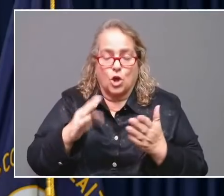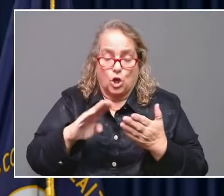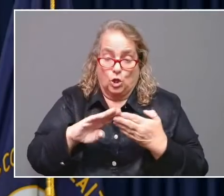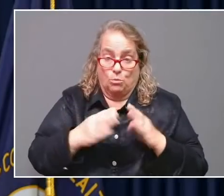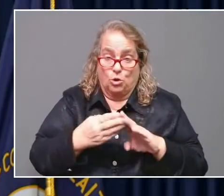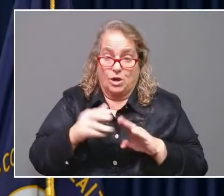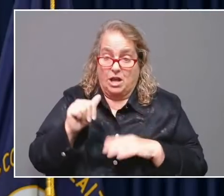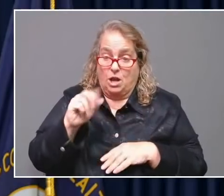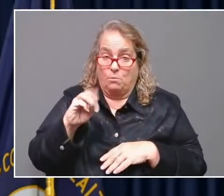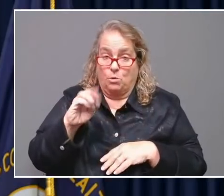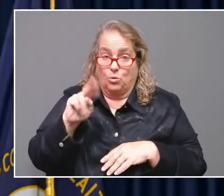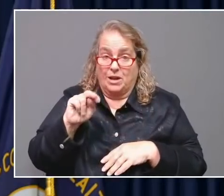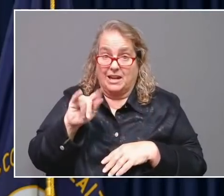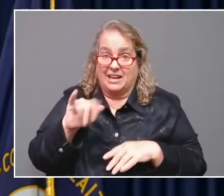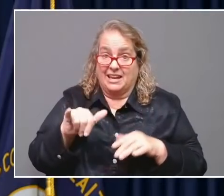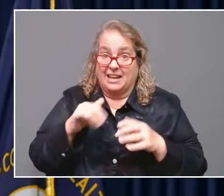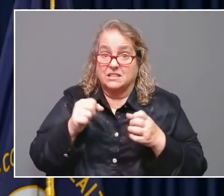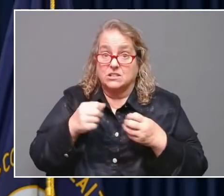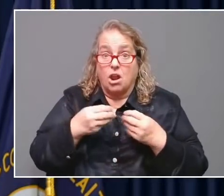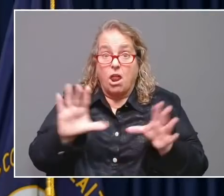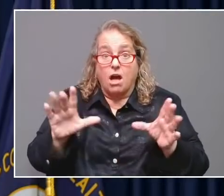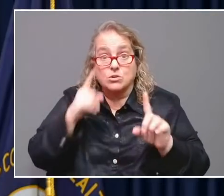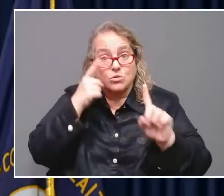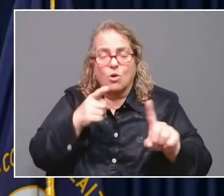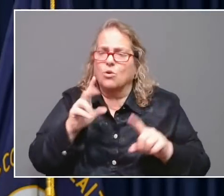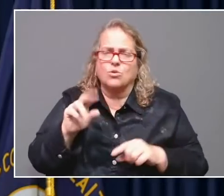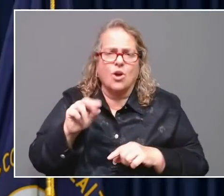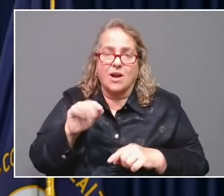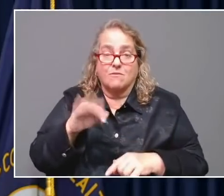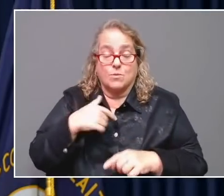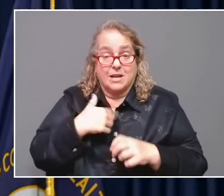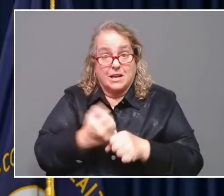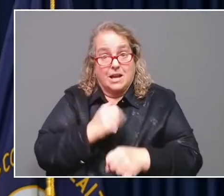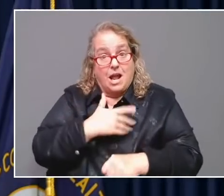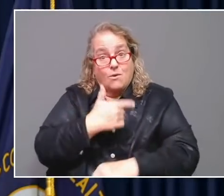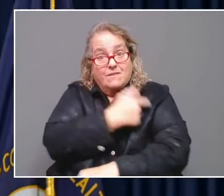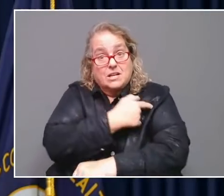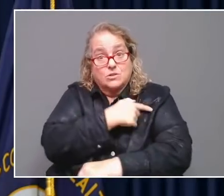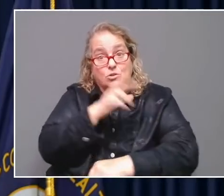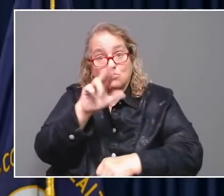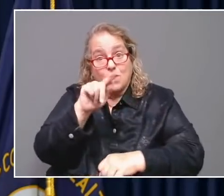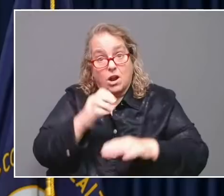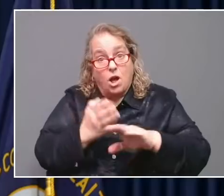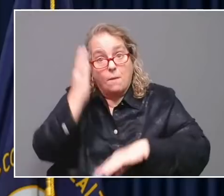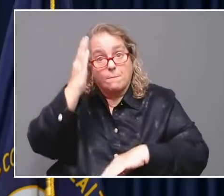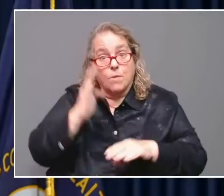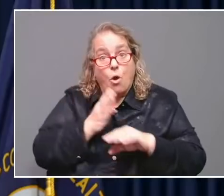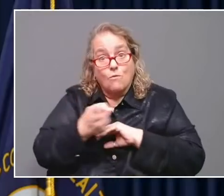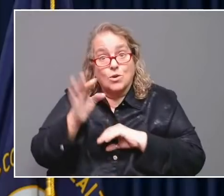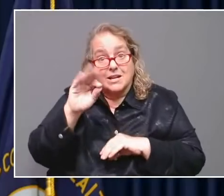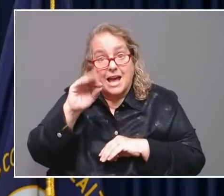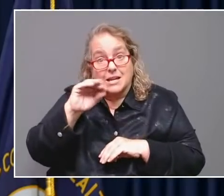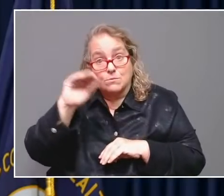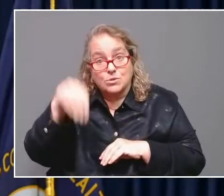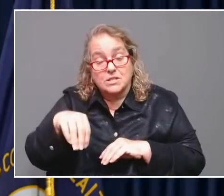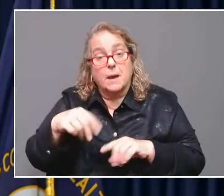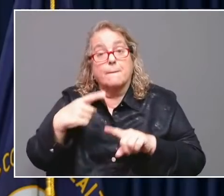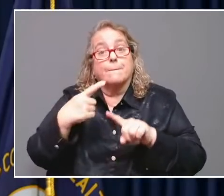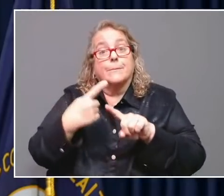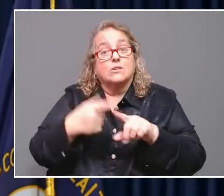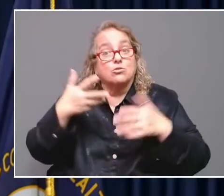aspirational goal. If we got our vaccination rates up over 90%, and if we were able to help the rest of the world also get their vaccination rates